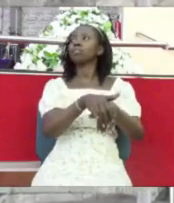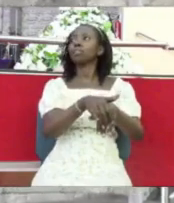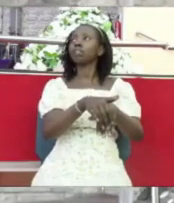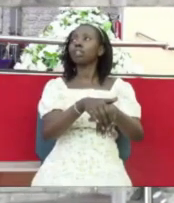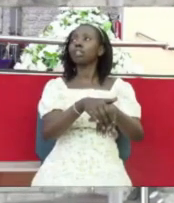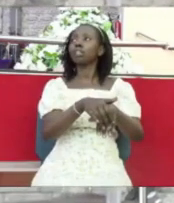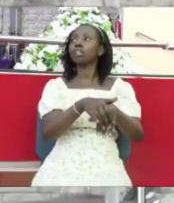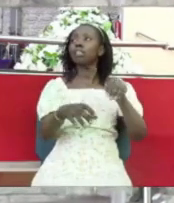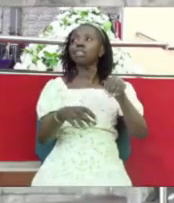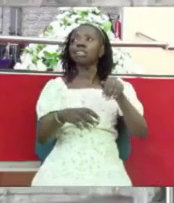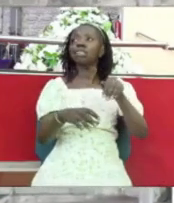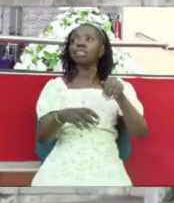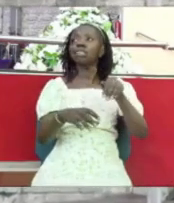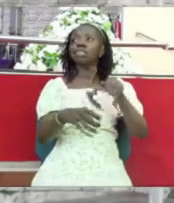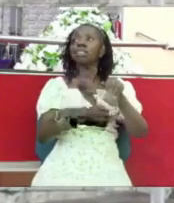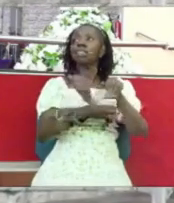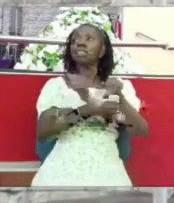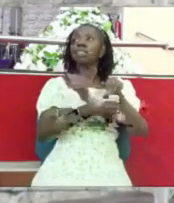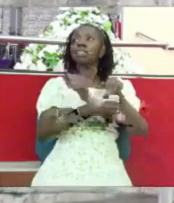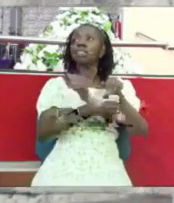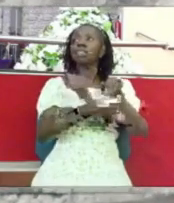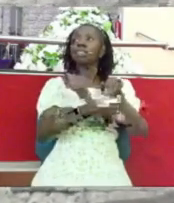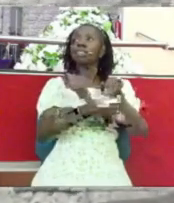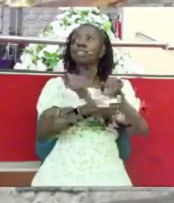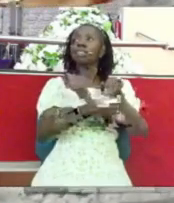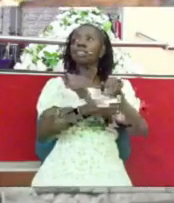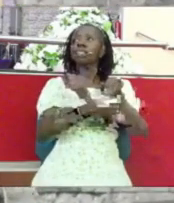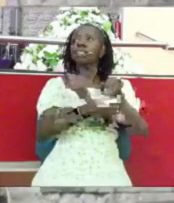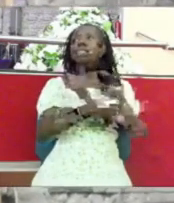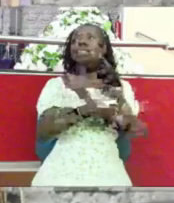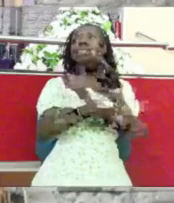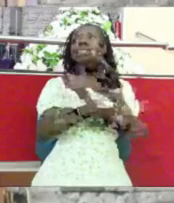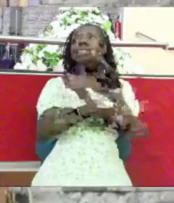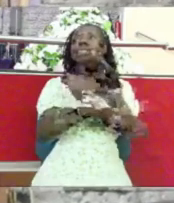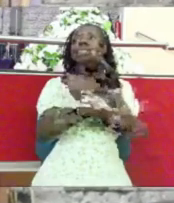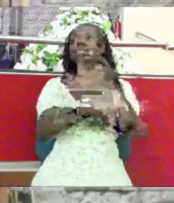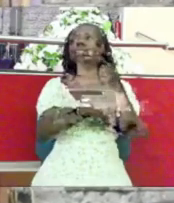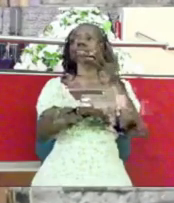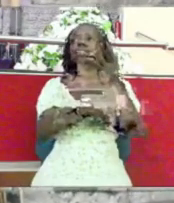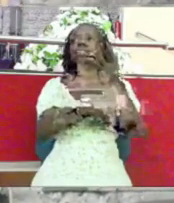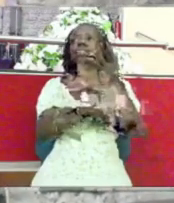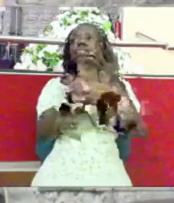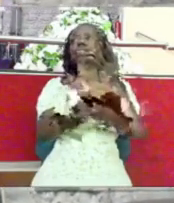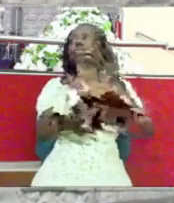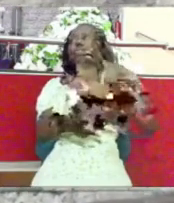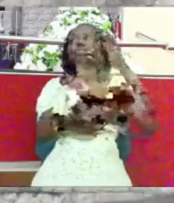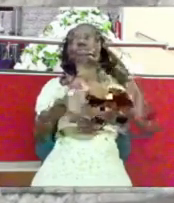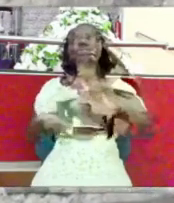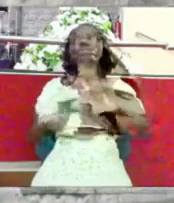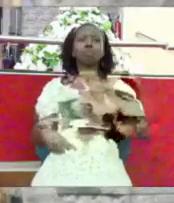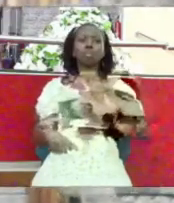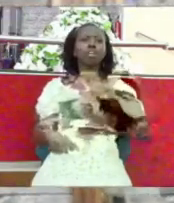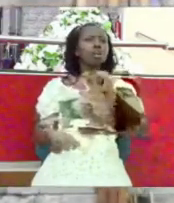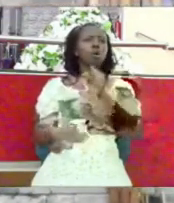upendo. Love people for who they are. Ukawapende watu kwa sababu kwa vile wako. Because they are God's people. Kwa sababu ni watu wa ni wana wa Mungu. Don't just love the people